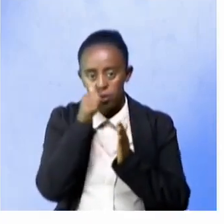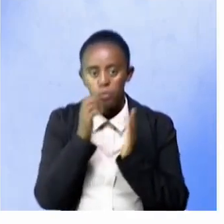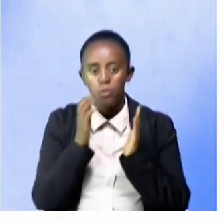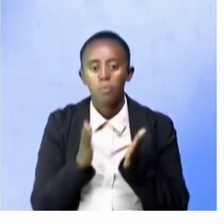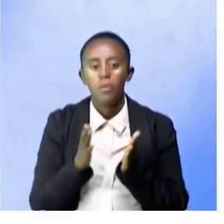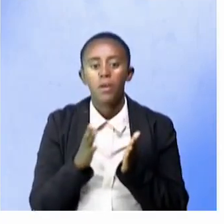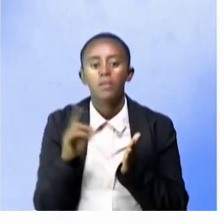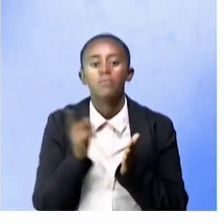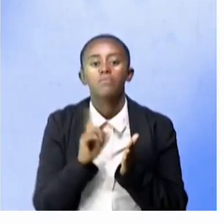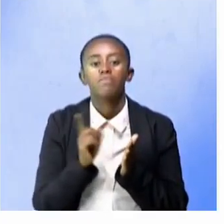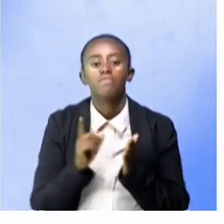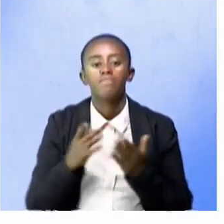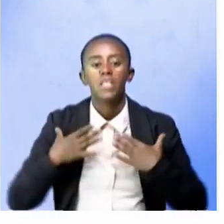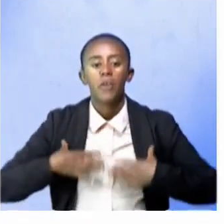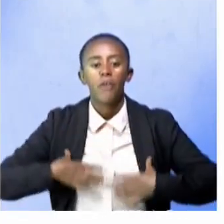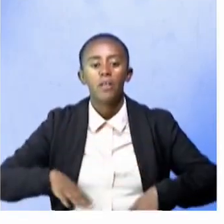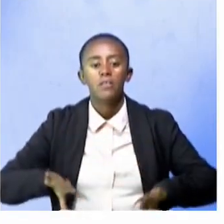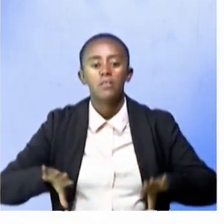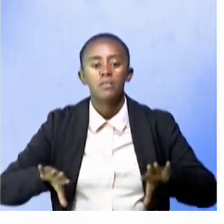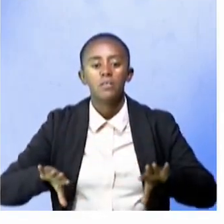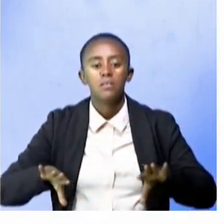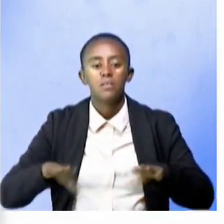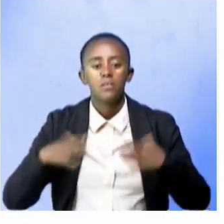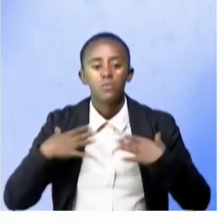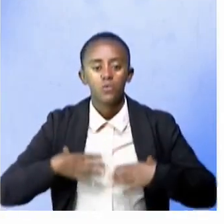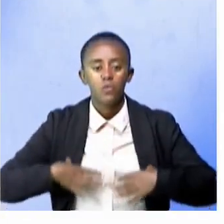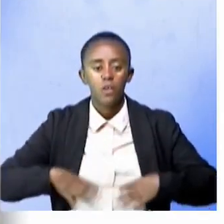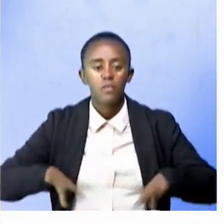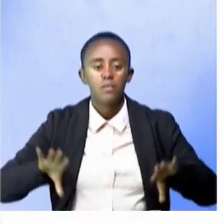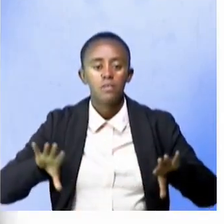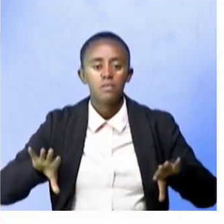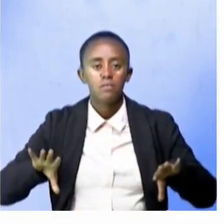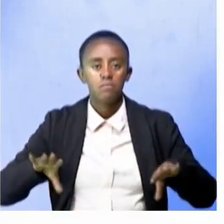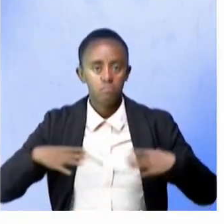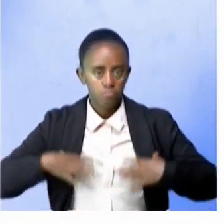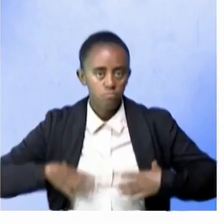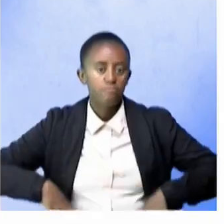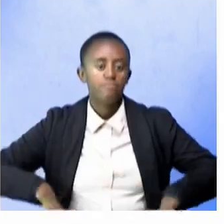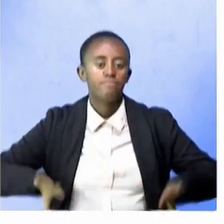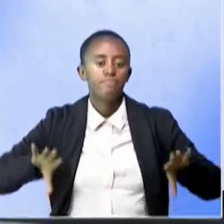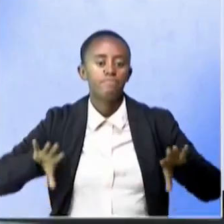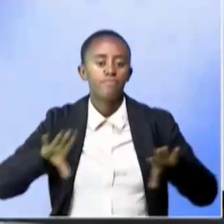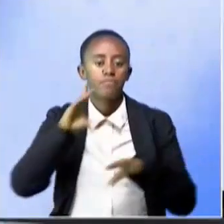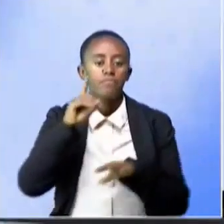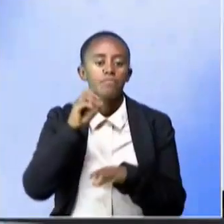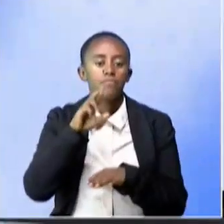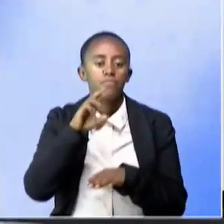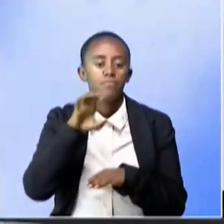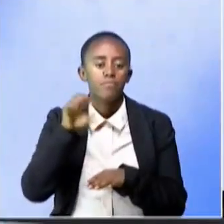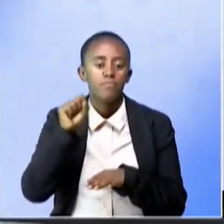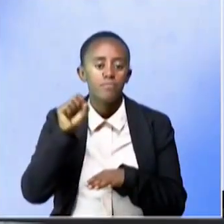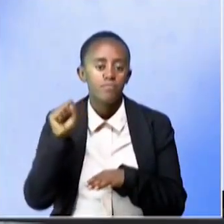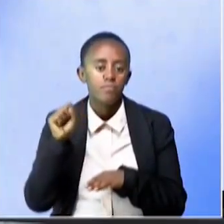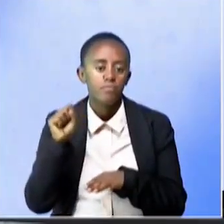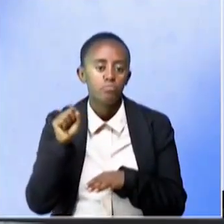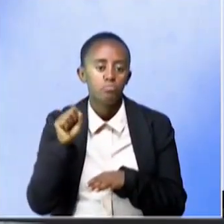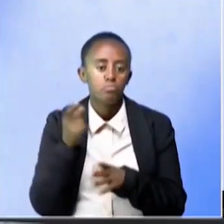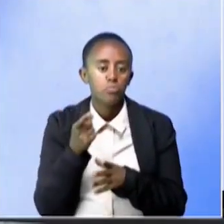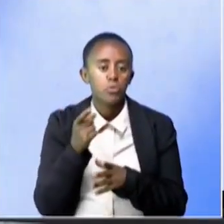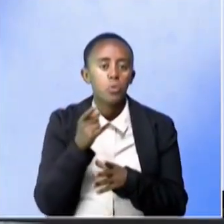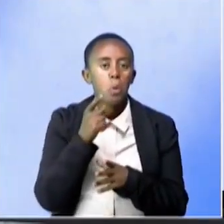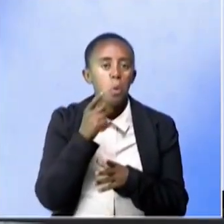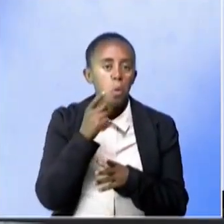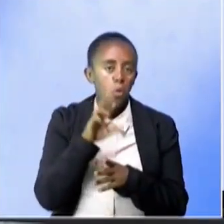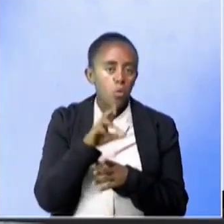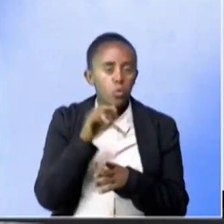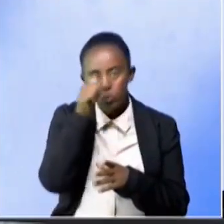What? Dress. Ethiopian cultural houses,